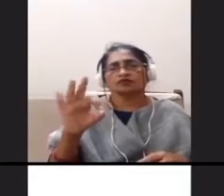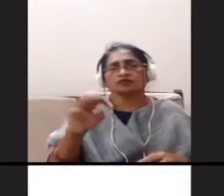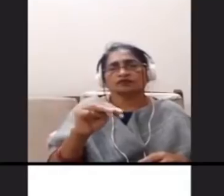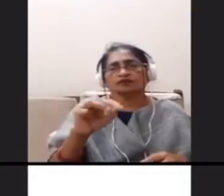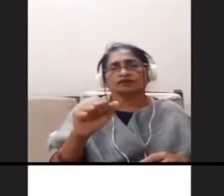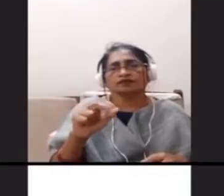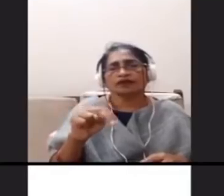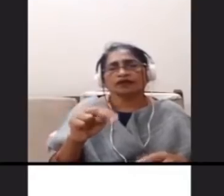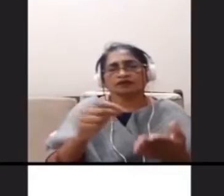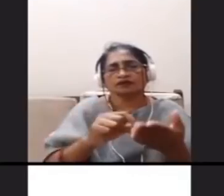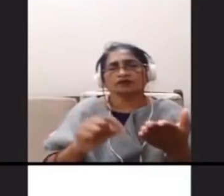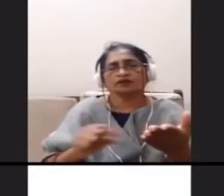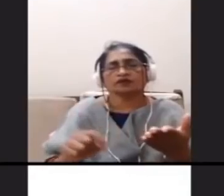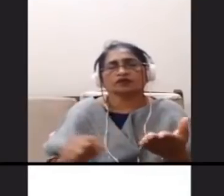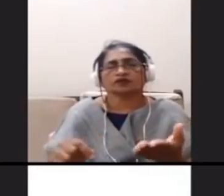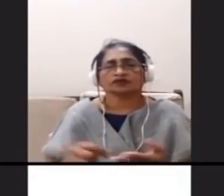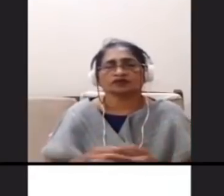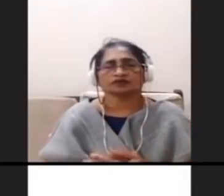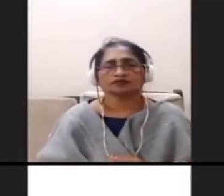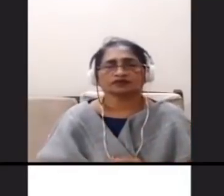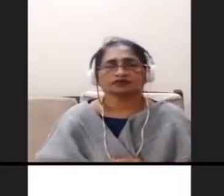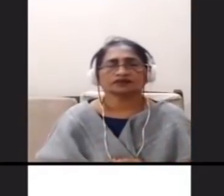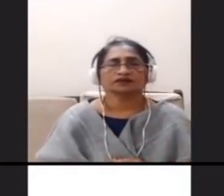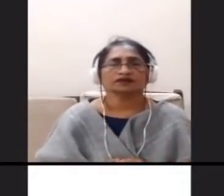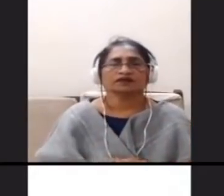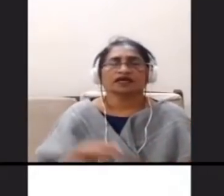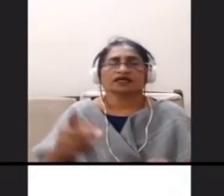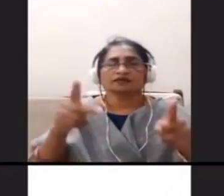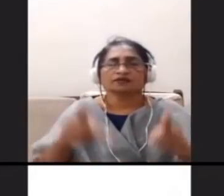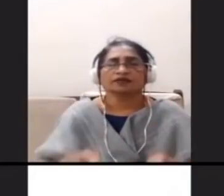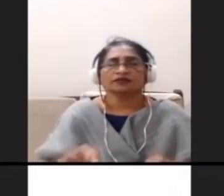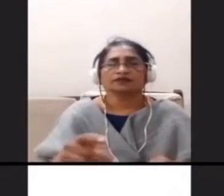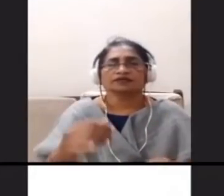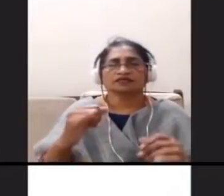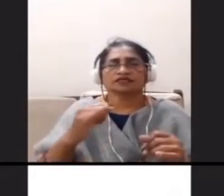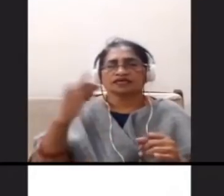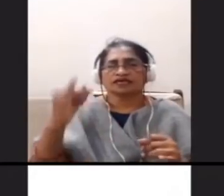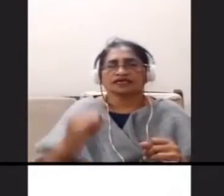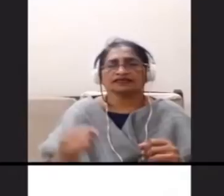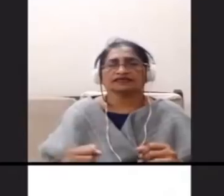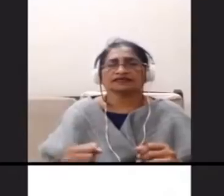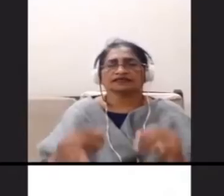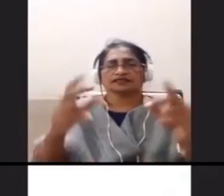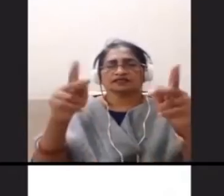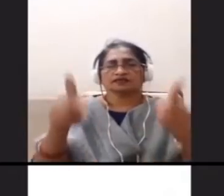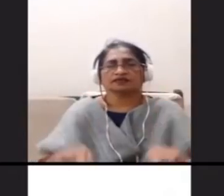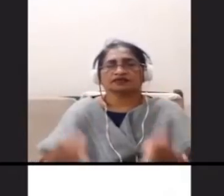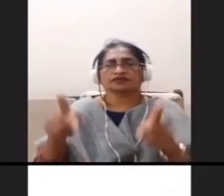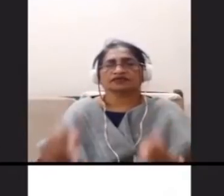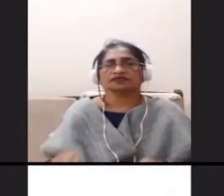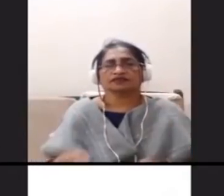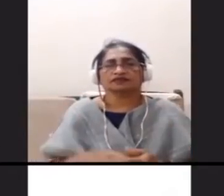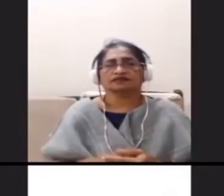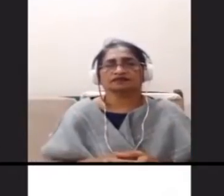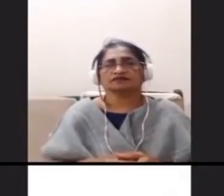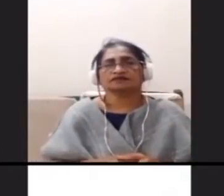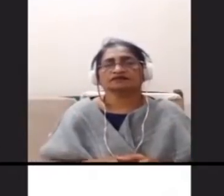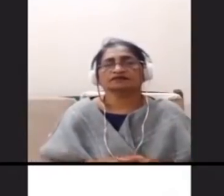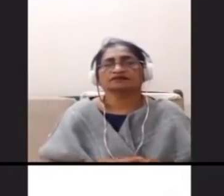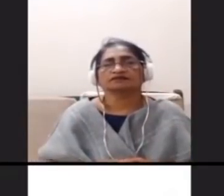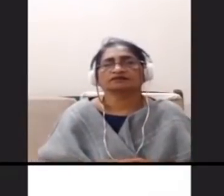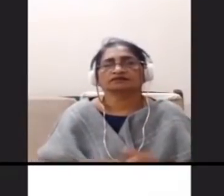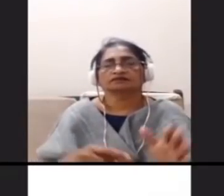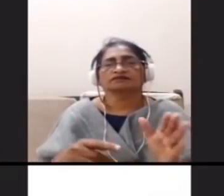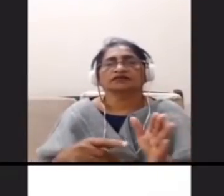talking about people's identities, talks about disability as a master status. That is what people